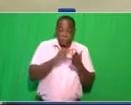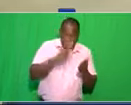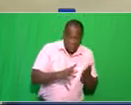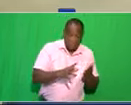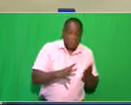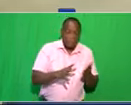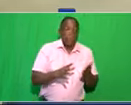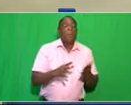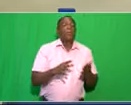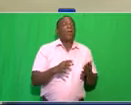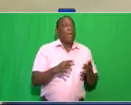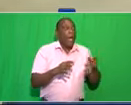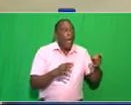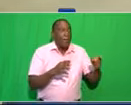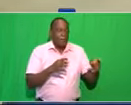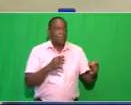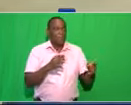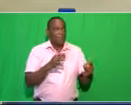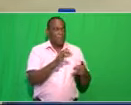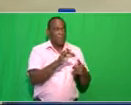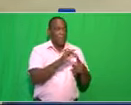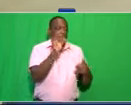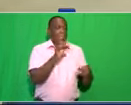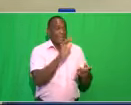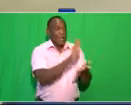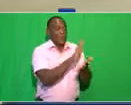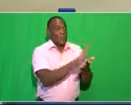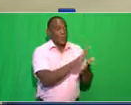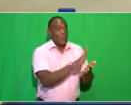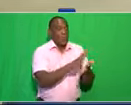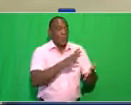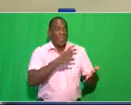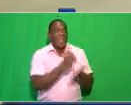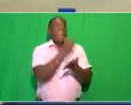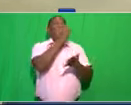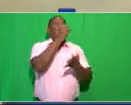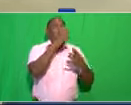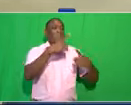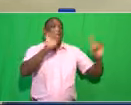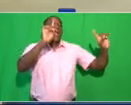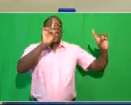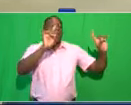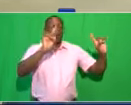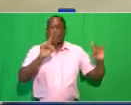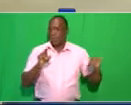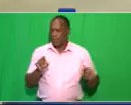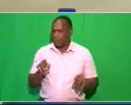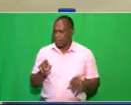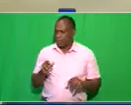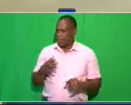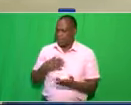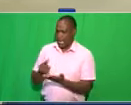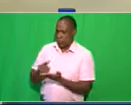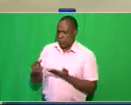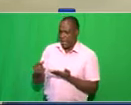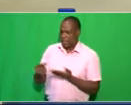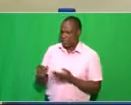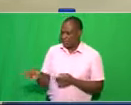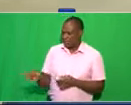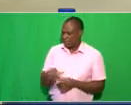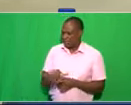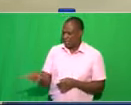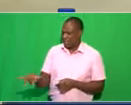same mark or a lower mark, and they are placed in their first choice. I think that